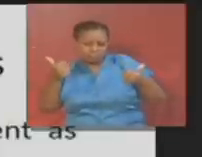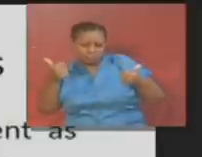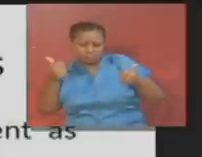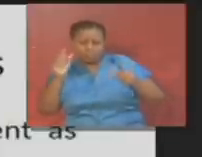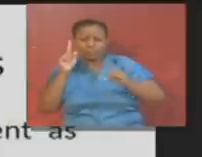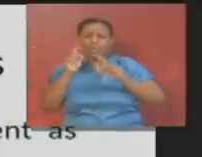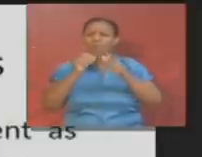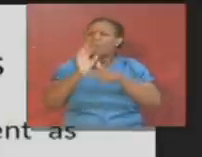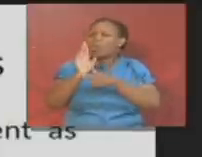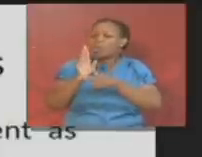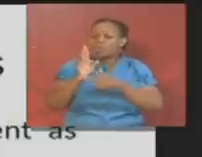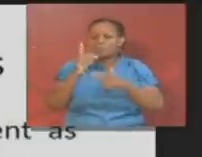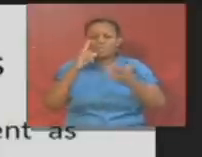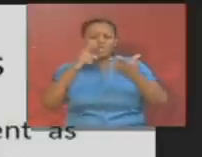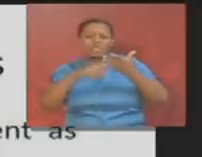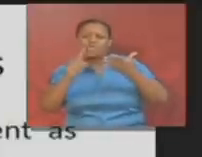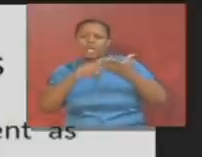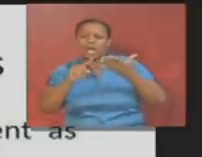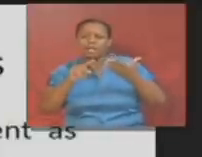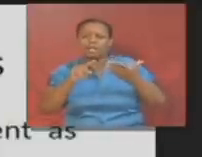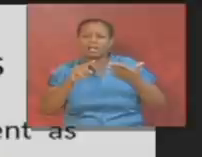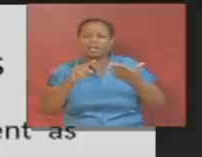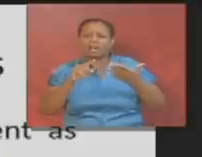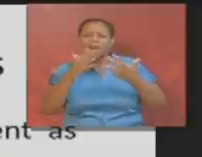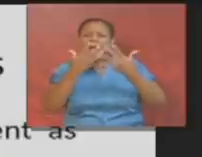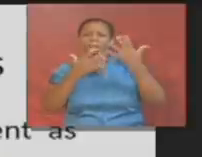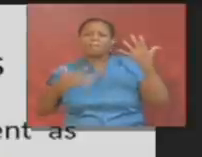recent survey done in a first world country